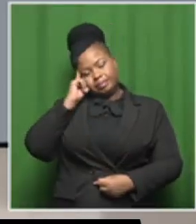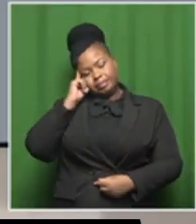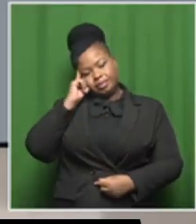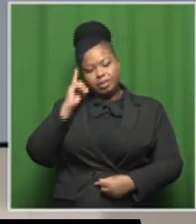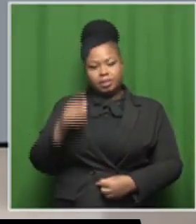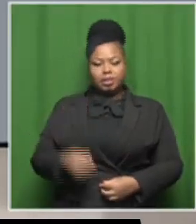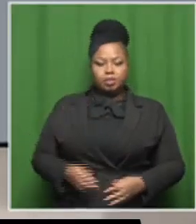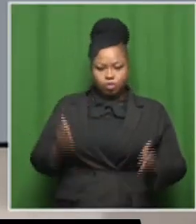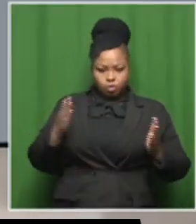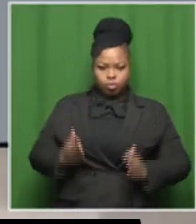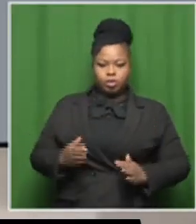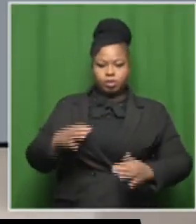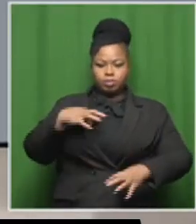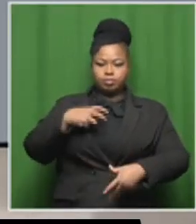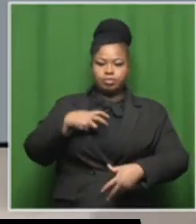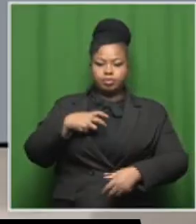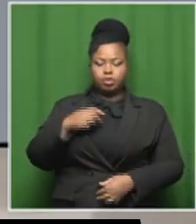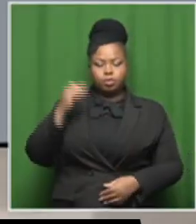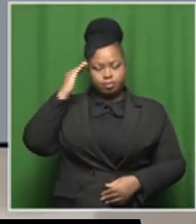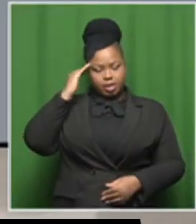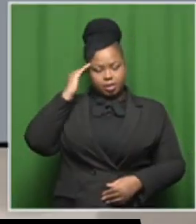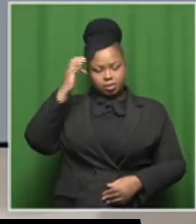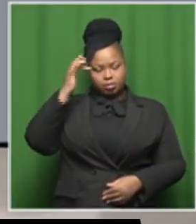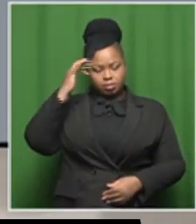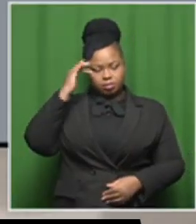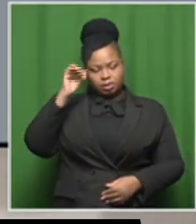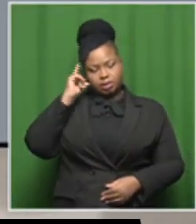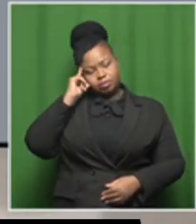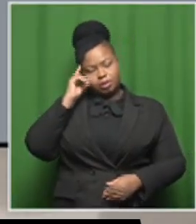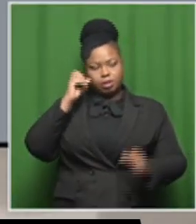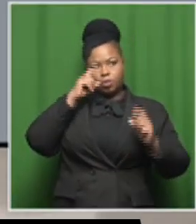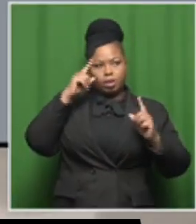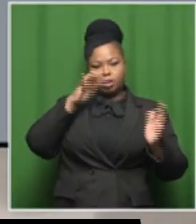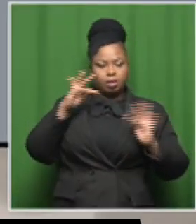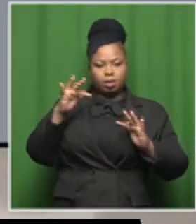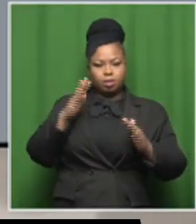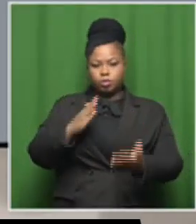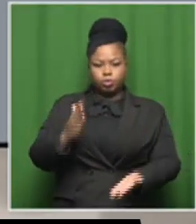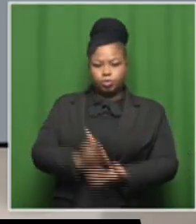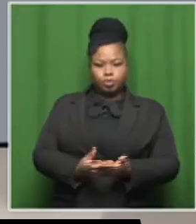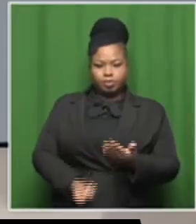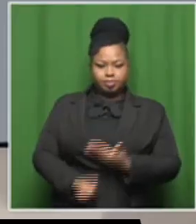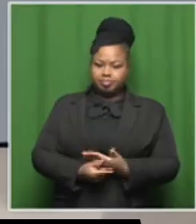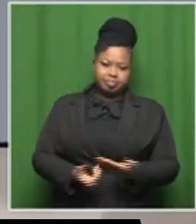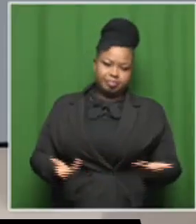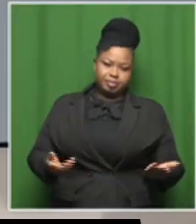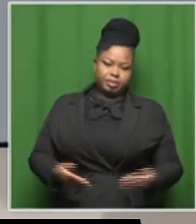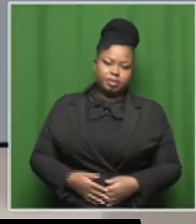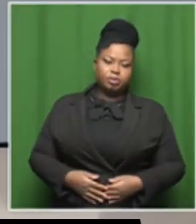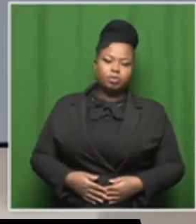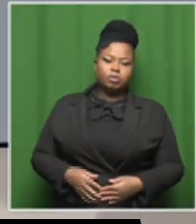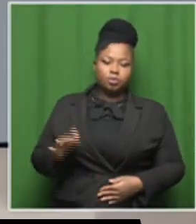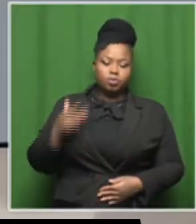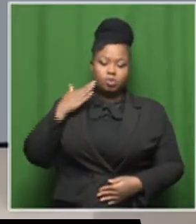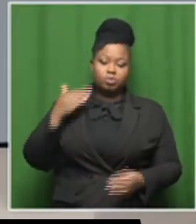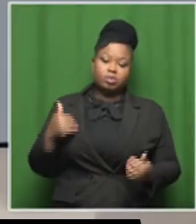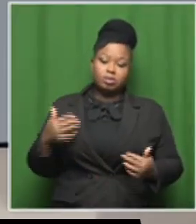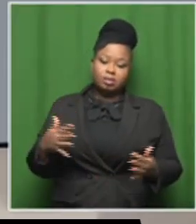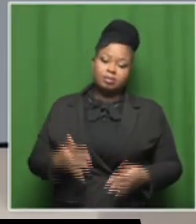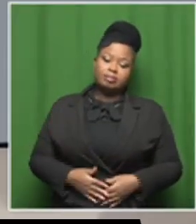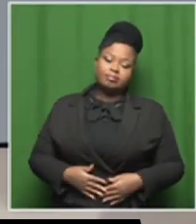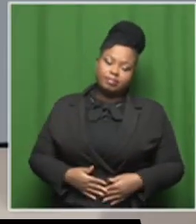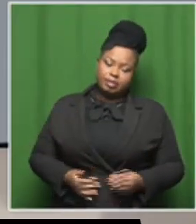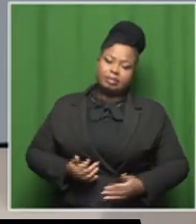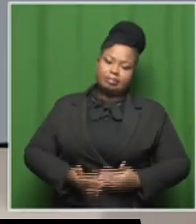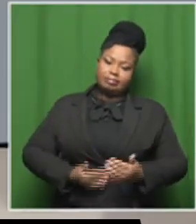body just adapts, but your mind is still like, am I awake? Am I sleeping? Not sure what's going on. And then when you do start it, then you